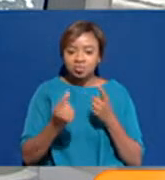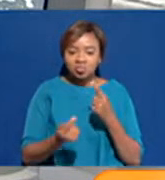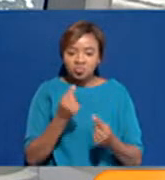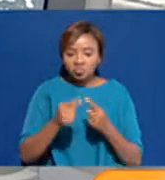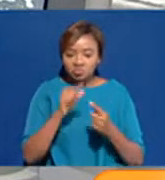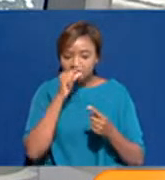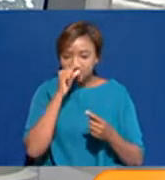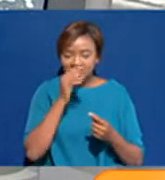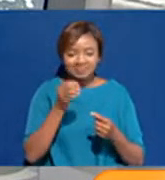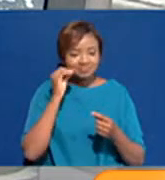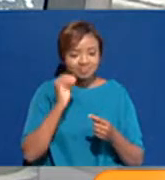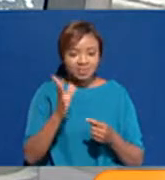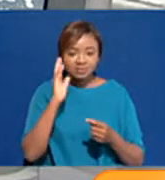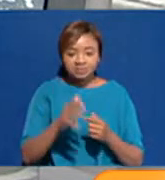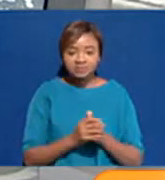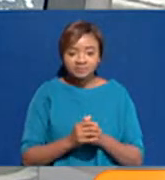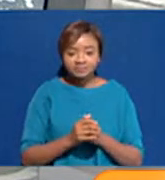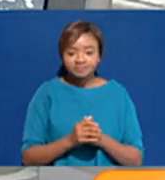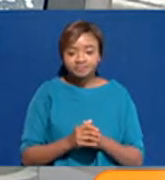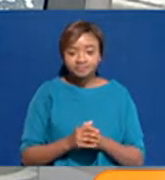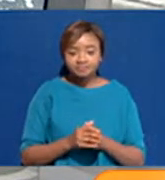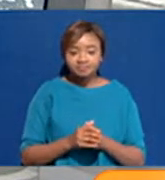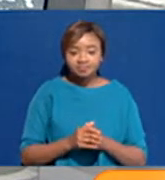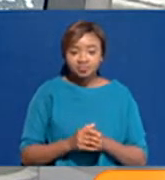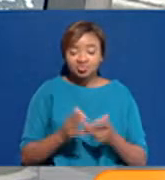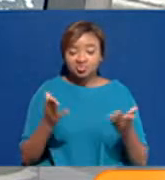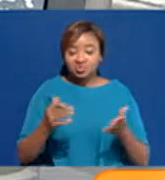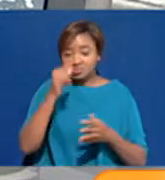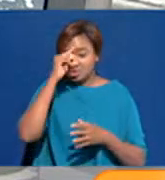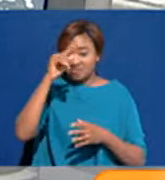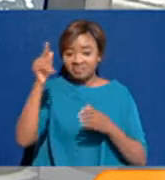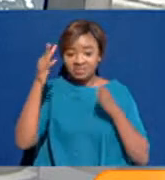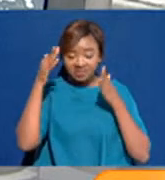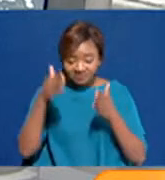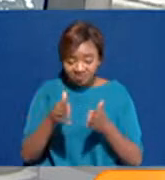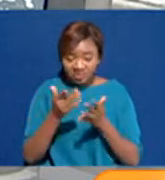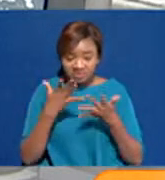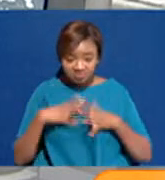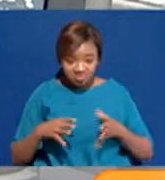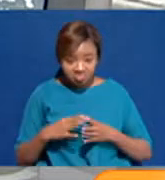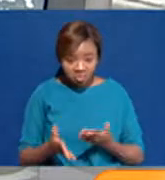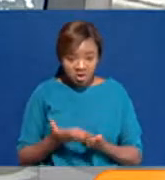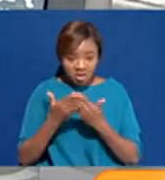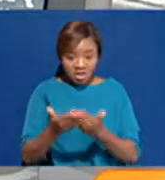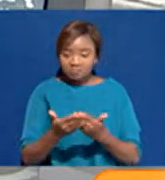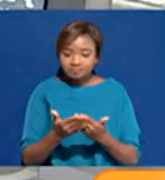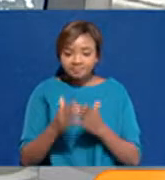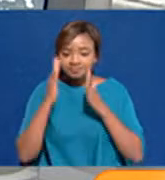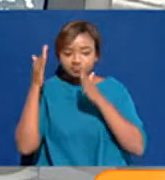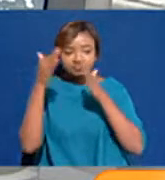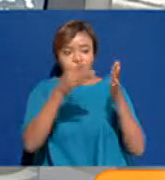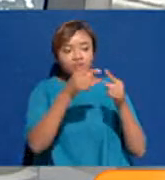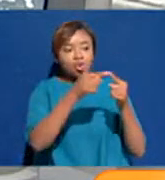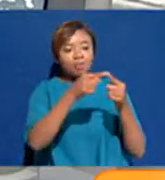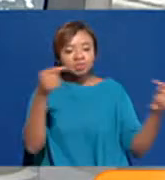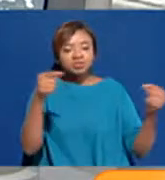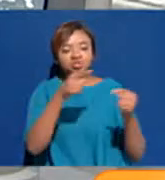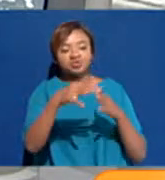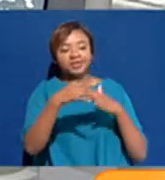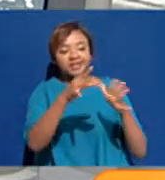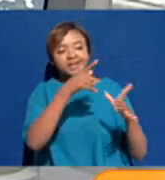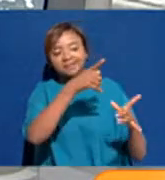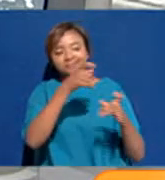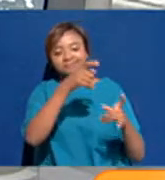terms of, and the government of the day, turning attention to attack and respond to opposition and leaving